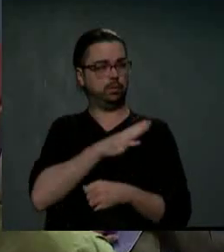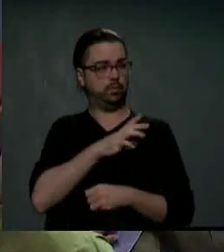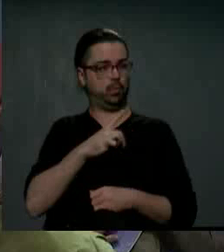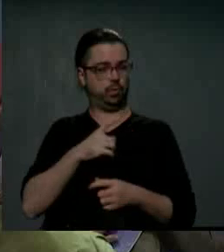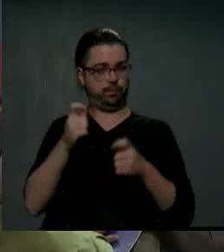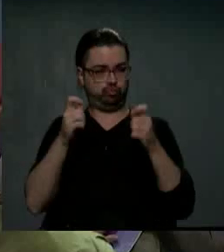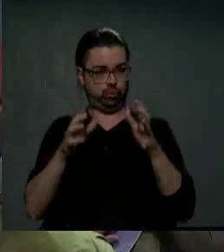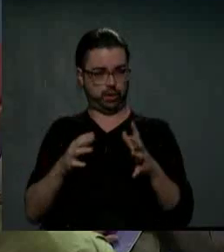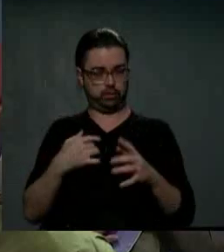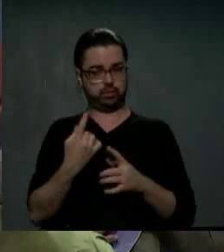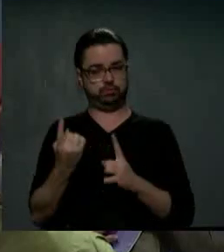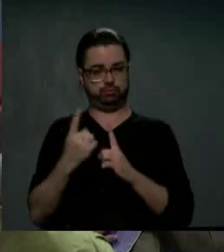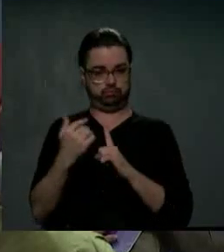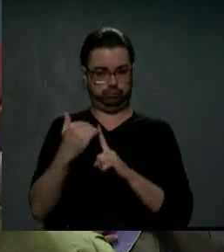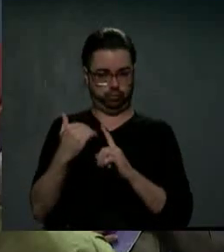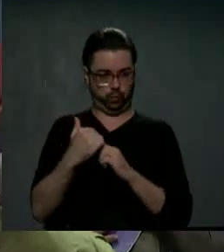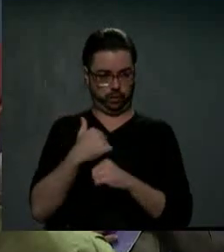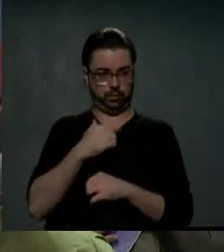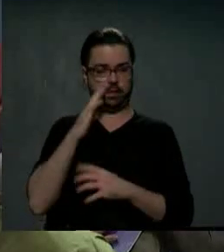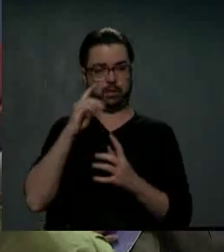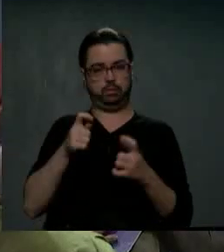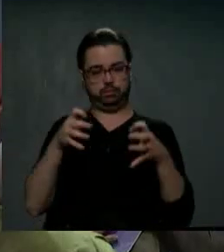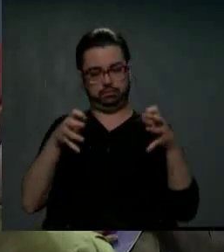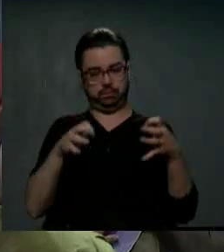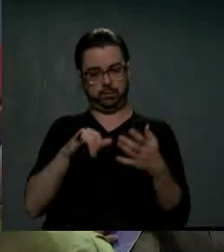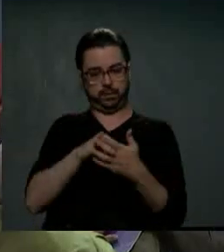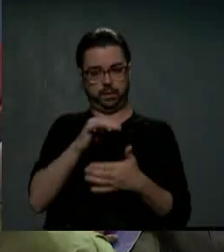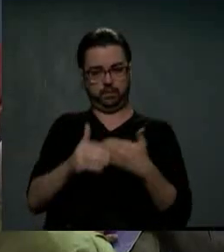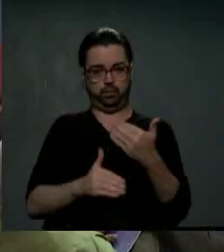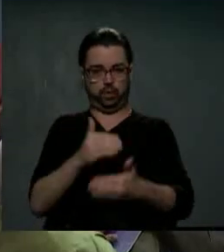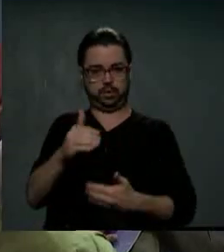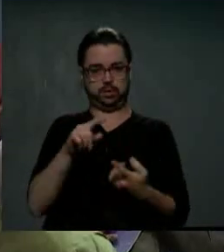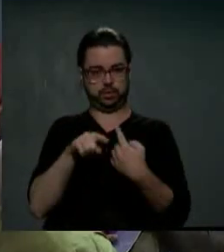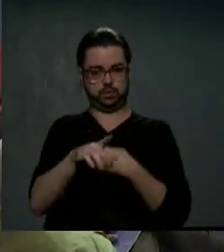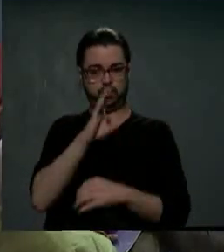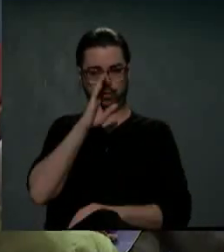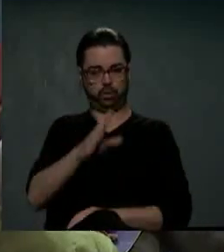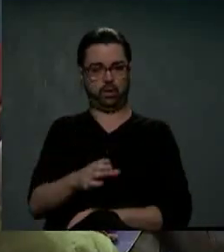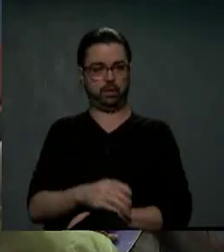and I will give you that process. Okay.